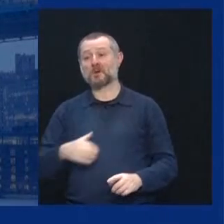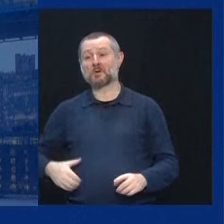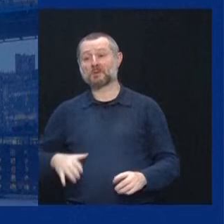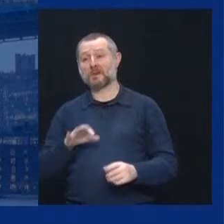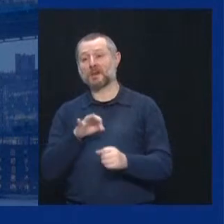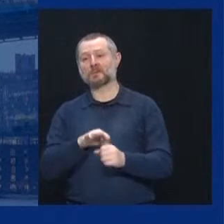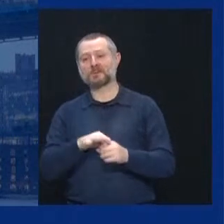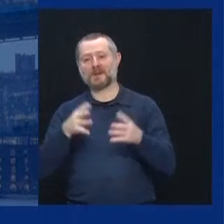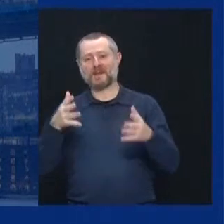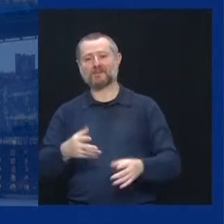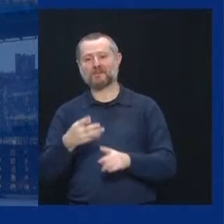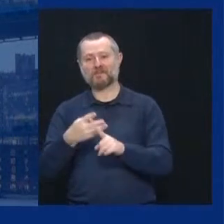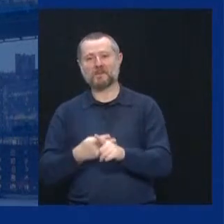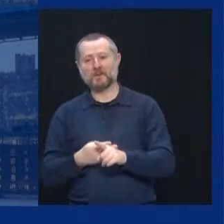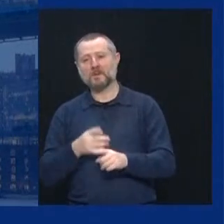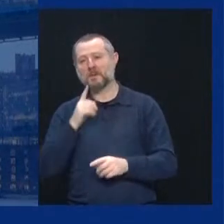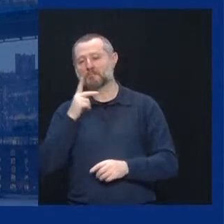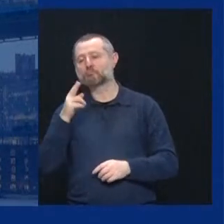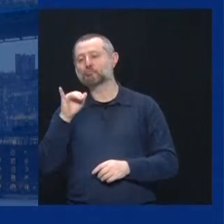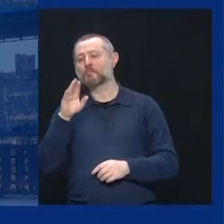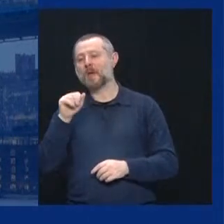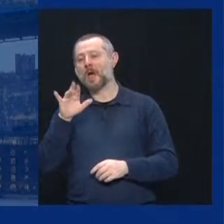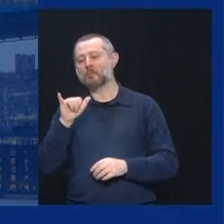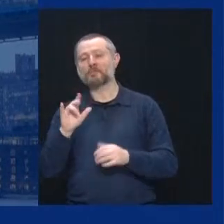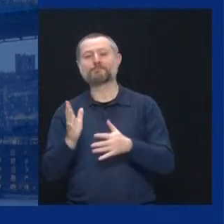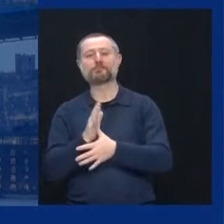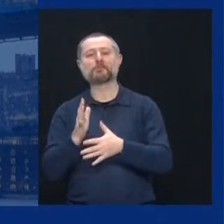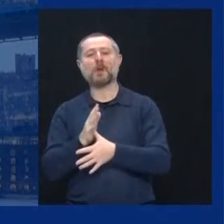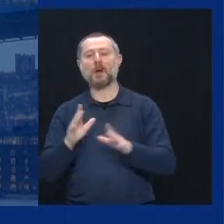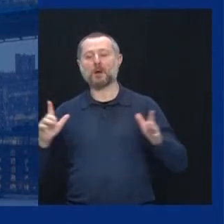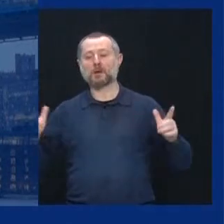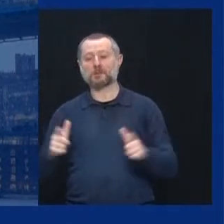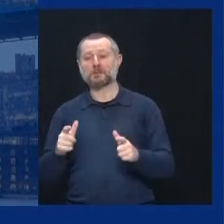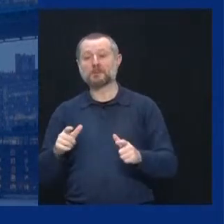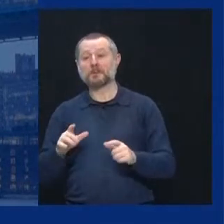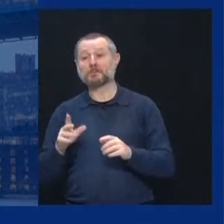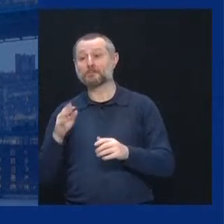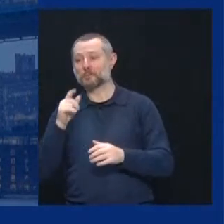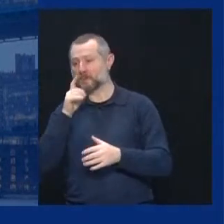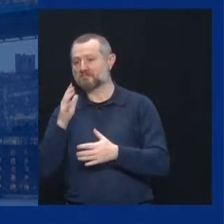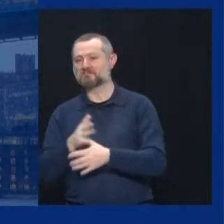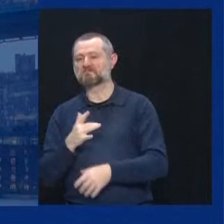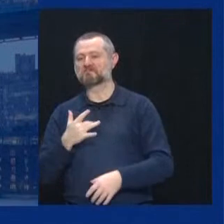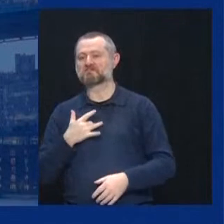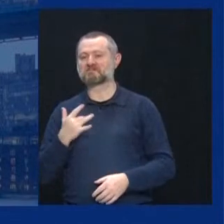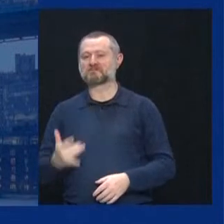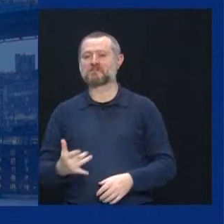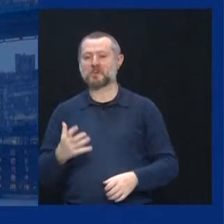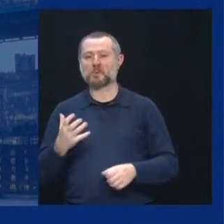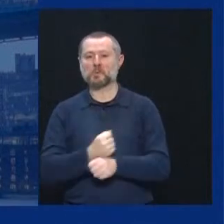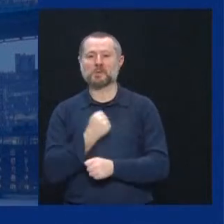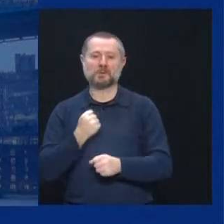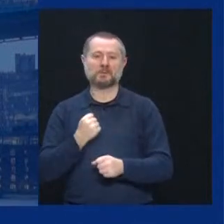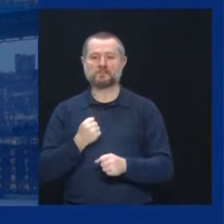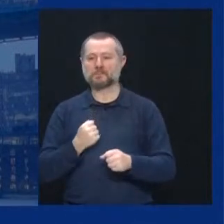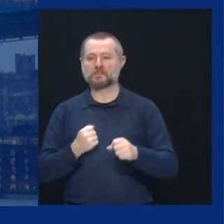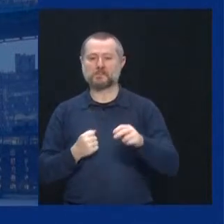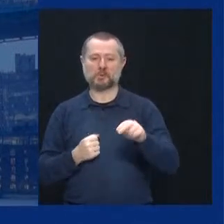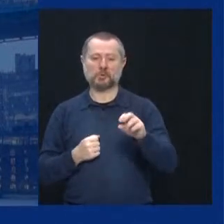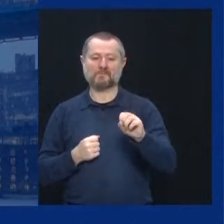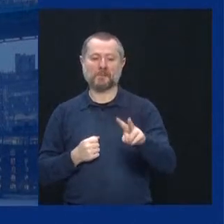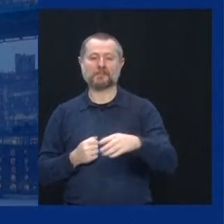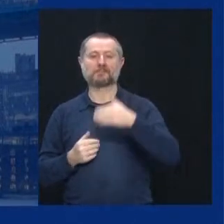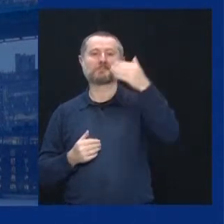the primary election is 4 months away. But in New York City, the winner of the primary is most likely the winner of the November election.